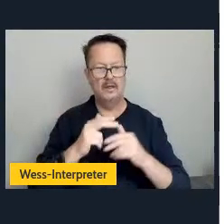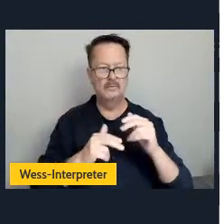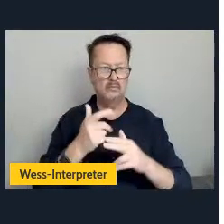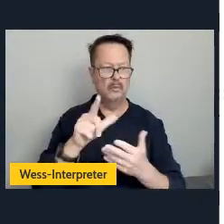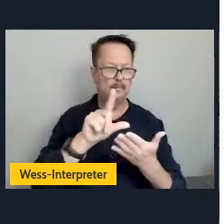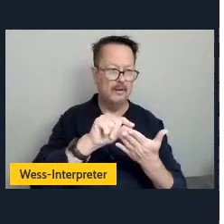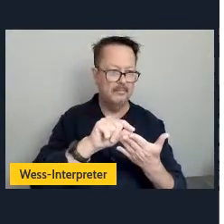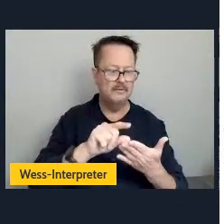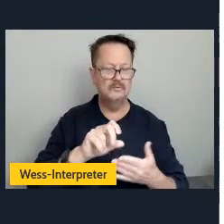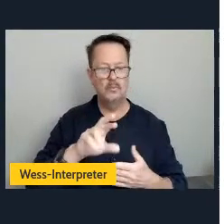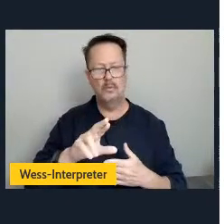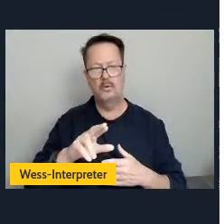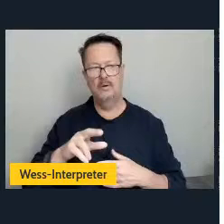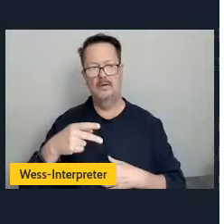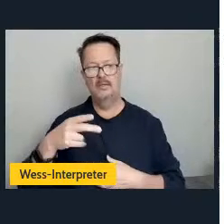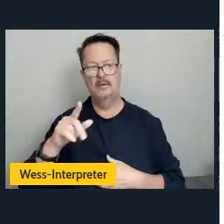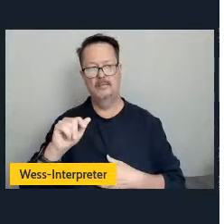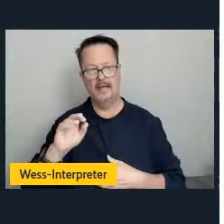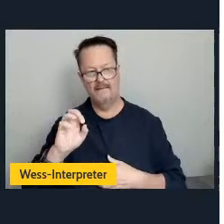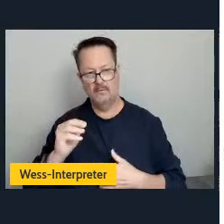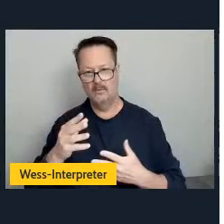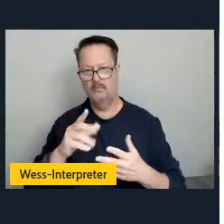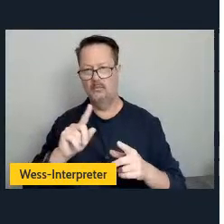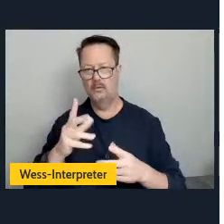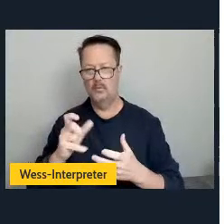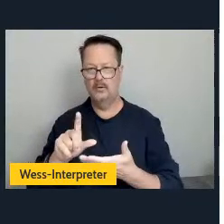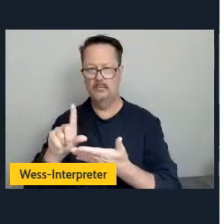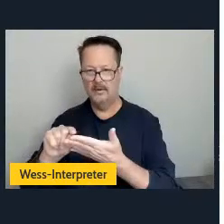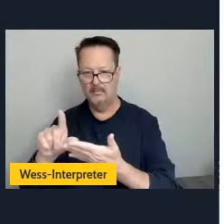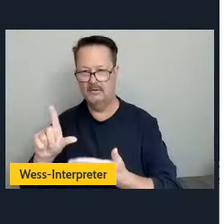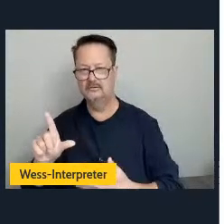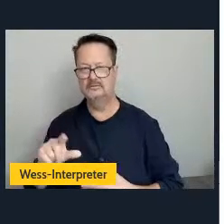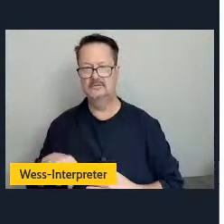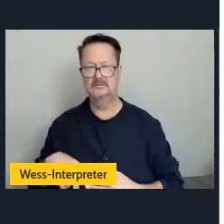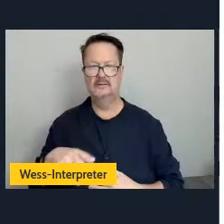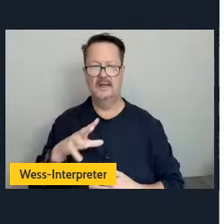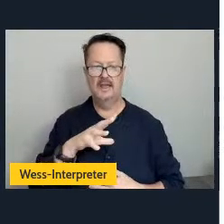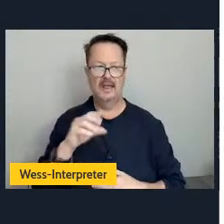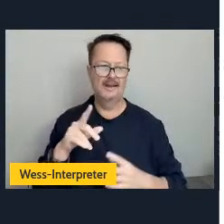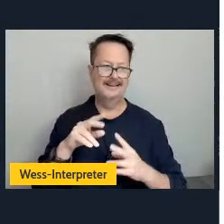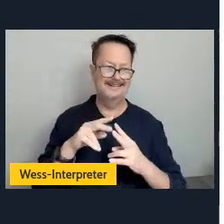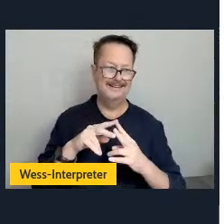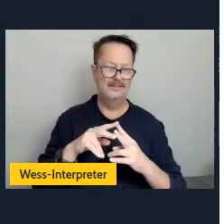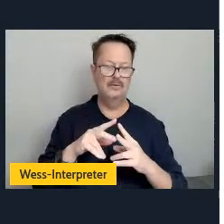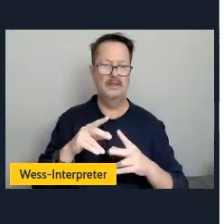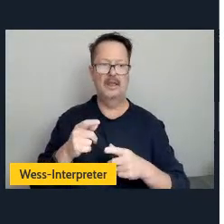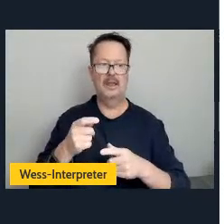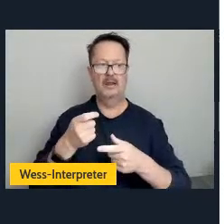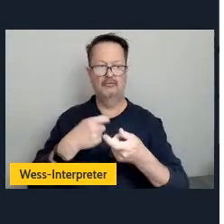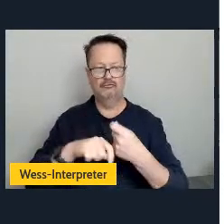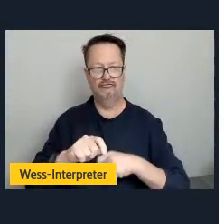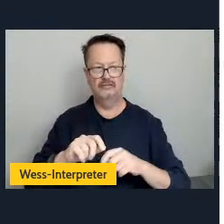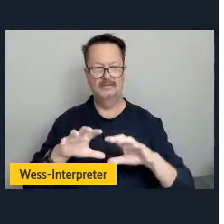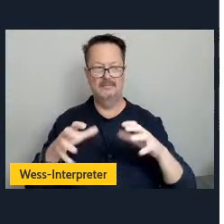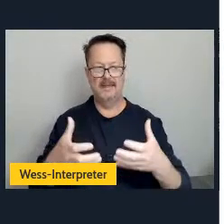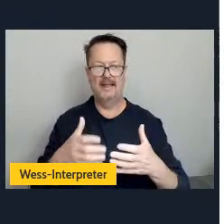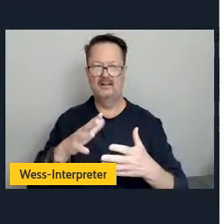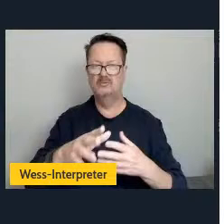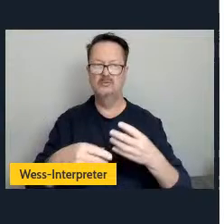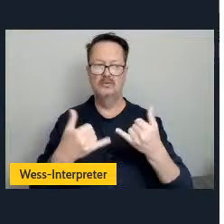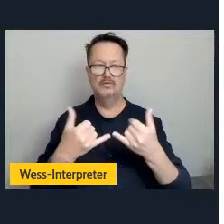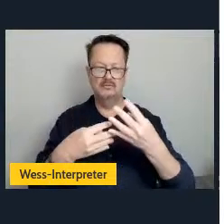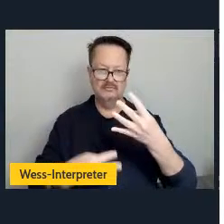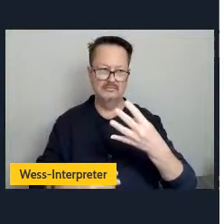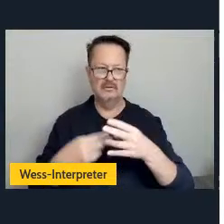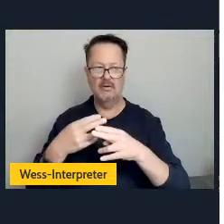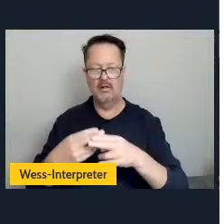the Terraform module that you want to publish, and either repackage your existing Terraform modules as